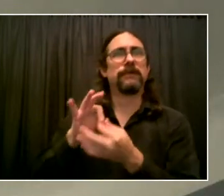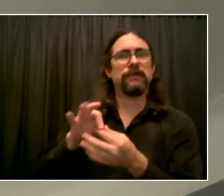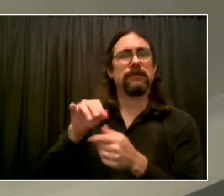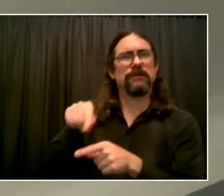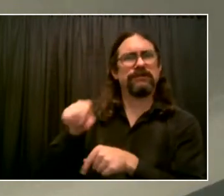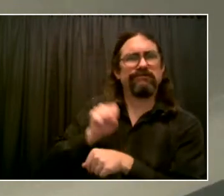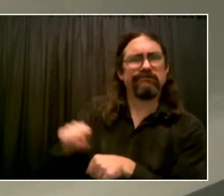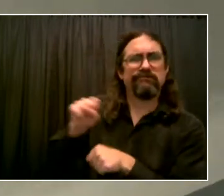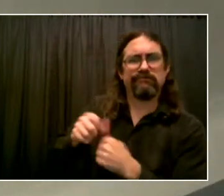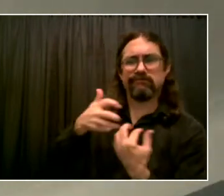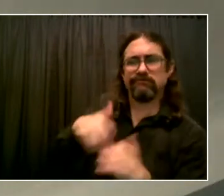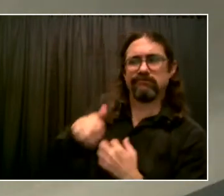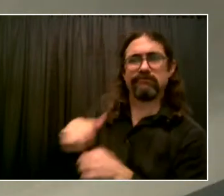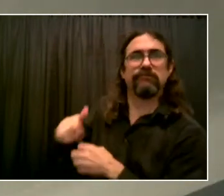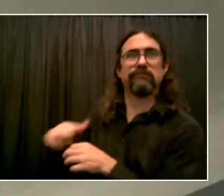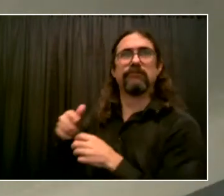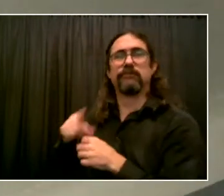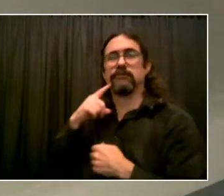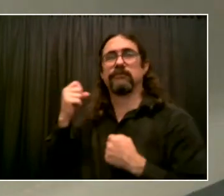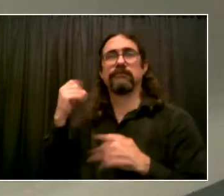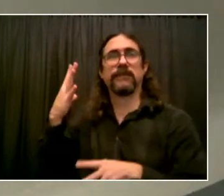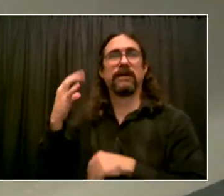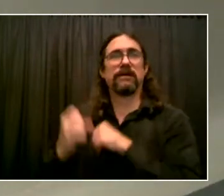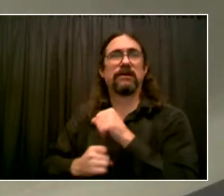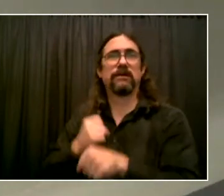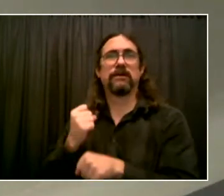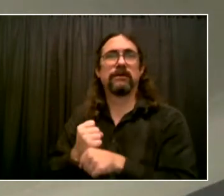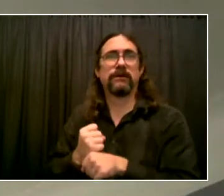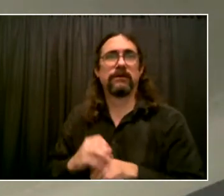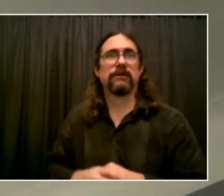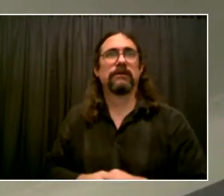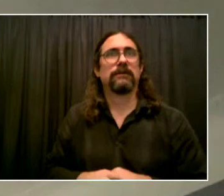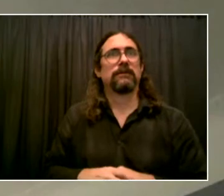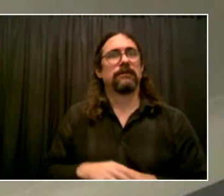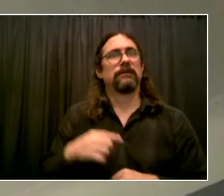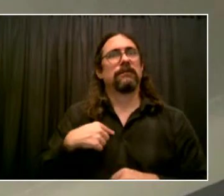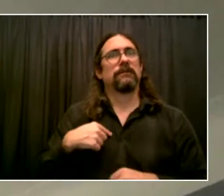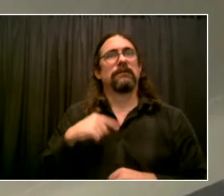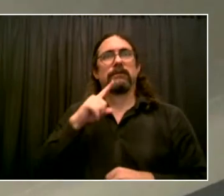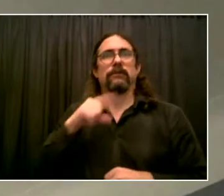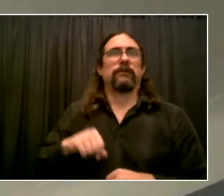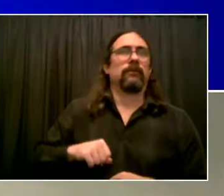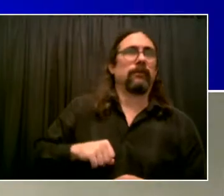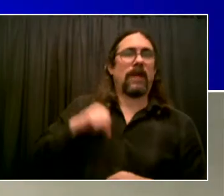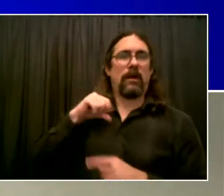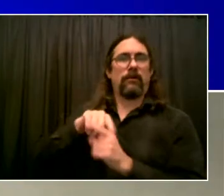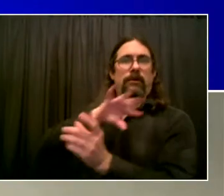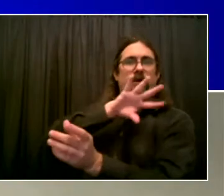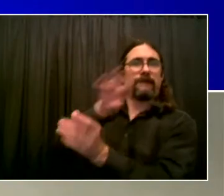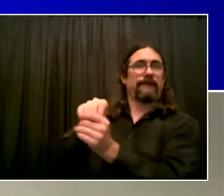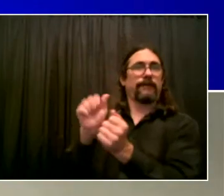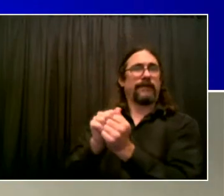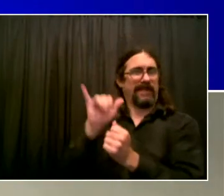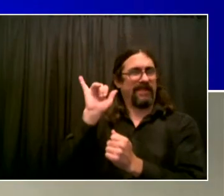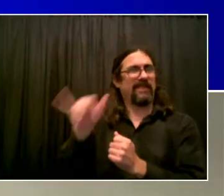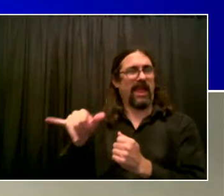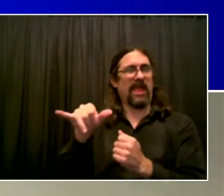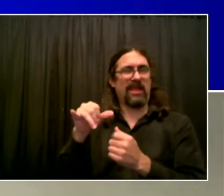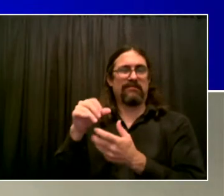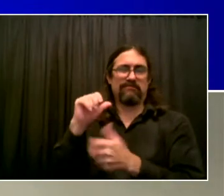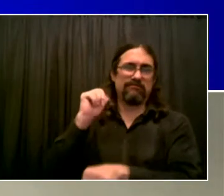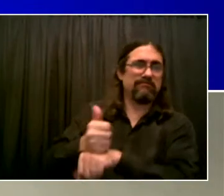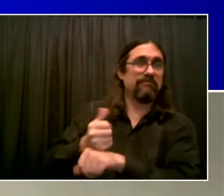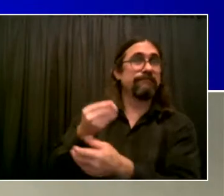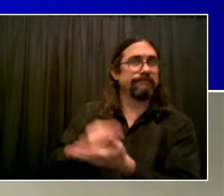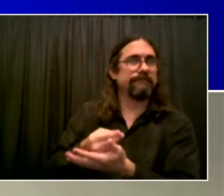done, and I'm very proud to have had a hand in that. Well, you had a big hand in that, and I want to thank you. Look,